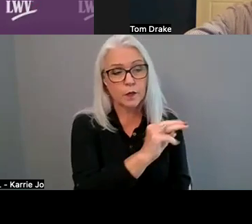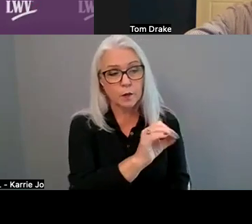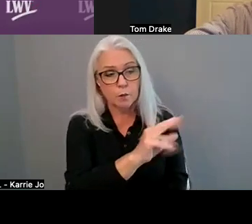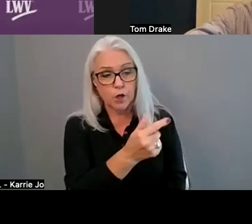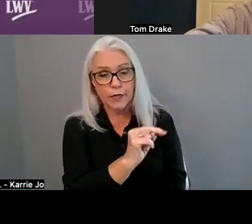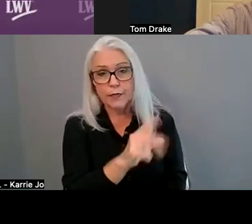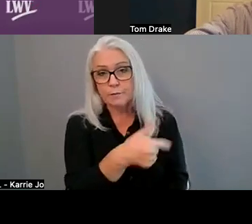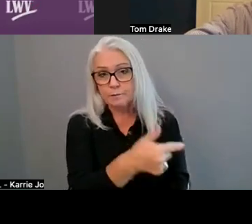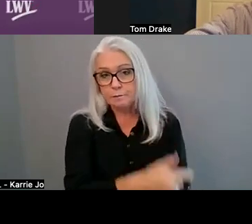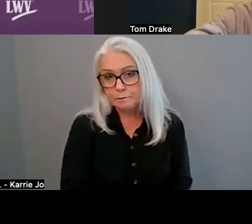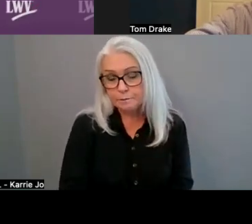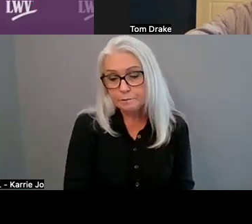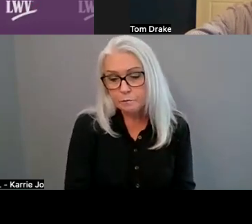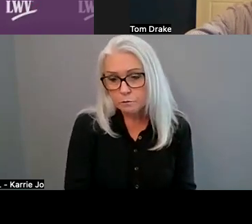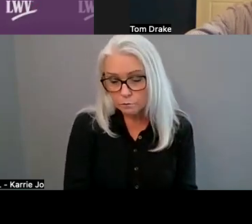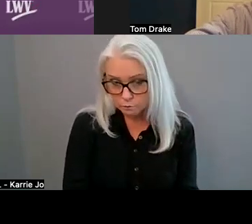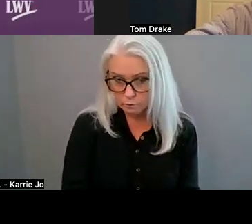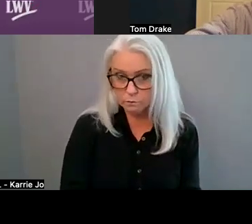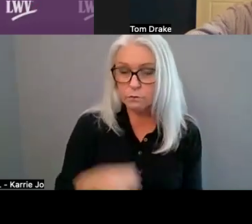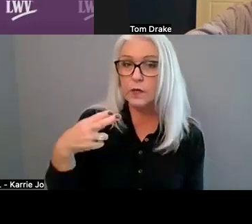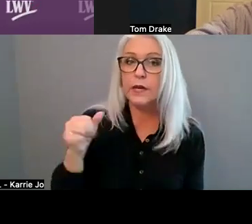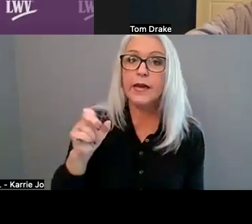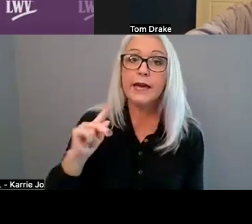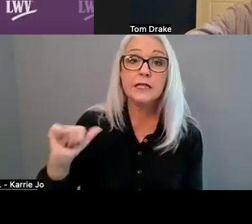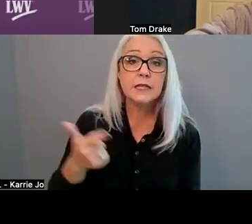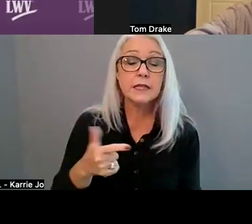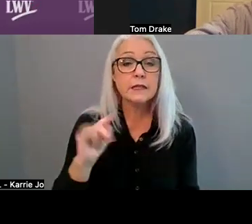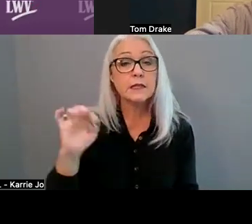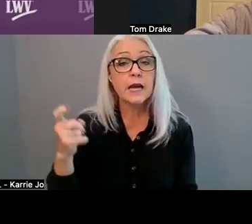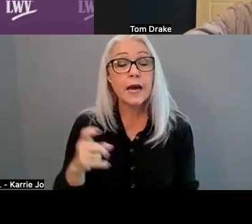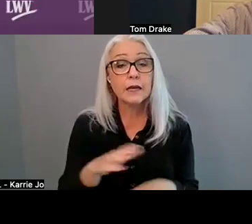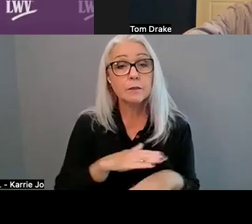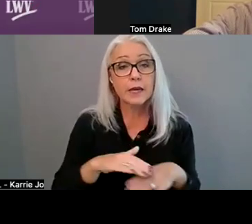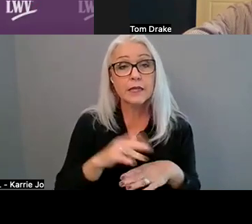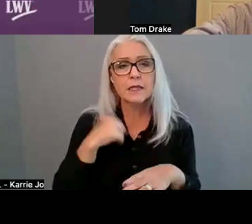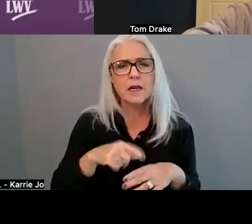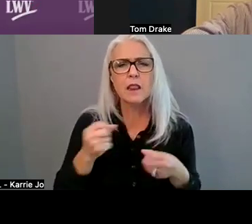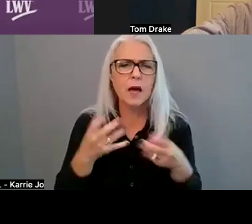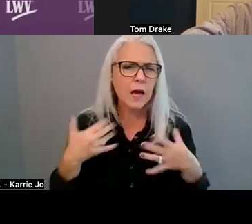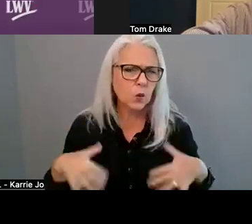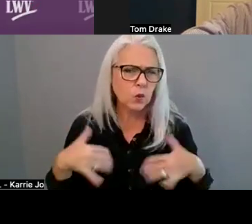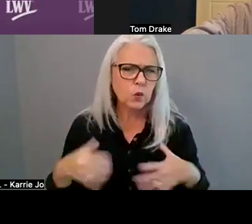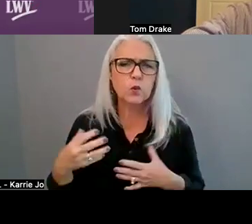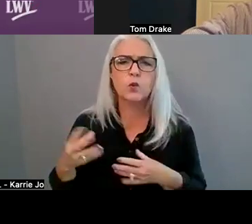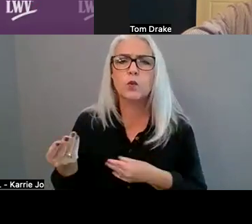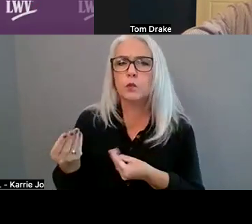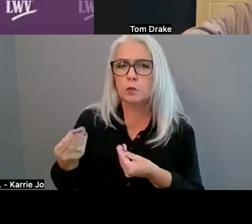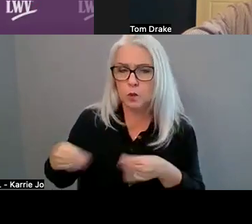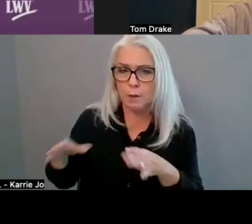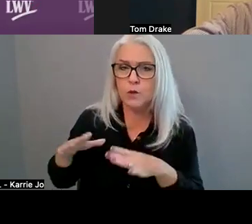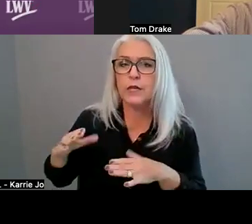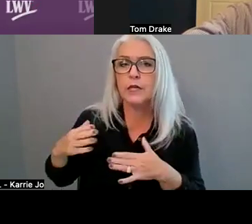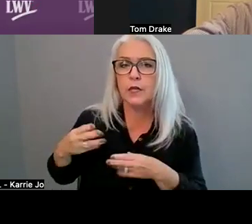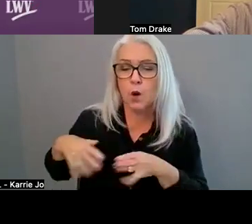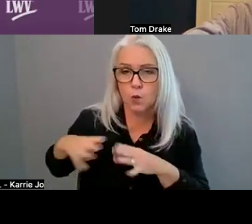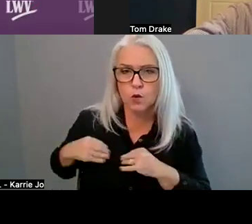surrounding municipalities, the Hastings commercial tax base is limited and budget costs fall heavily on property owners. What concrete steps would you